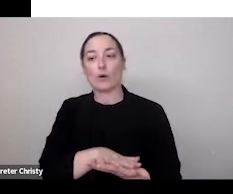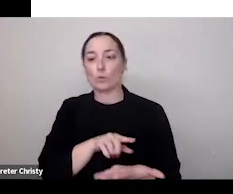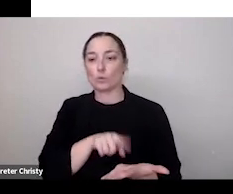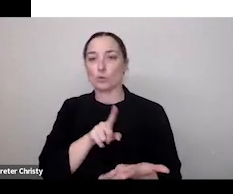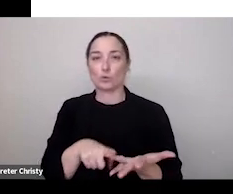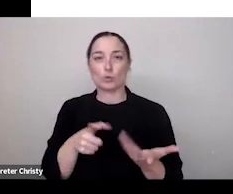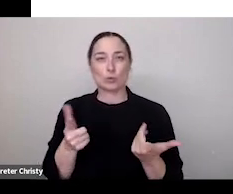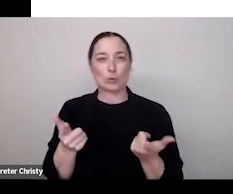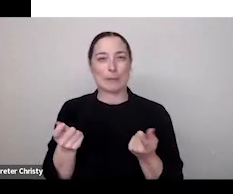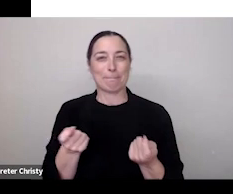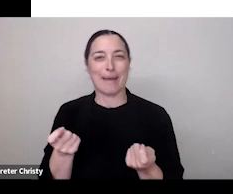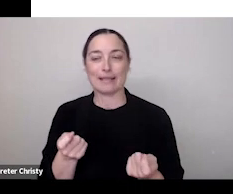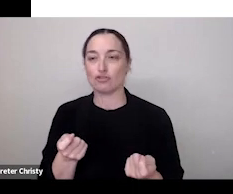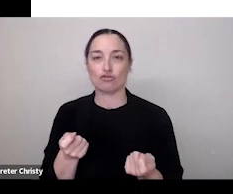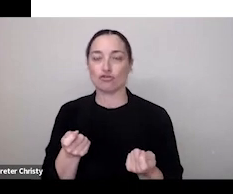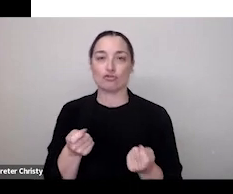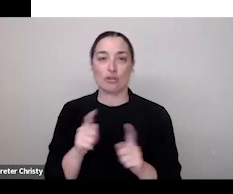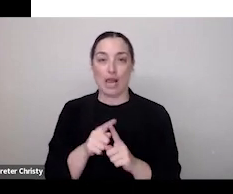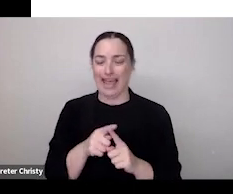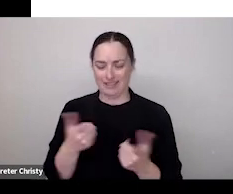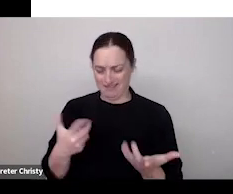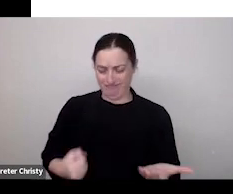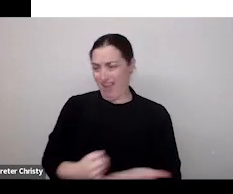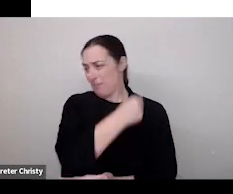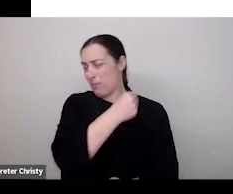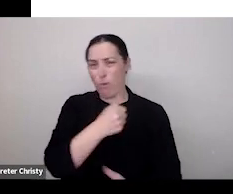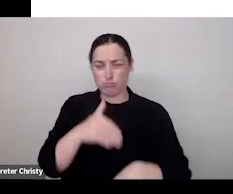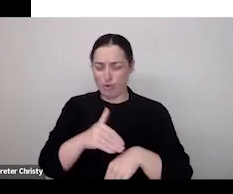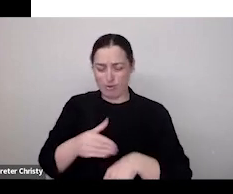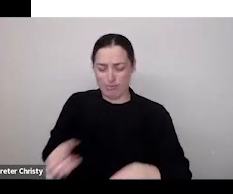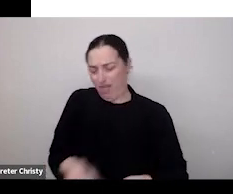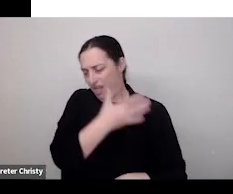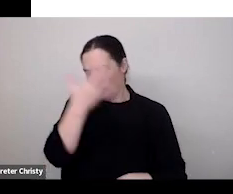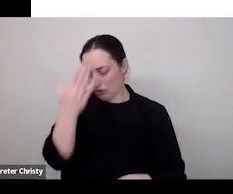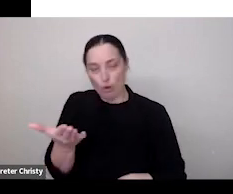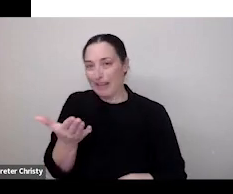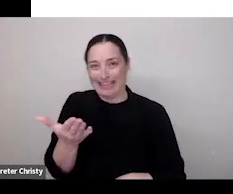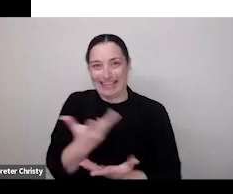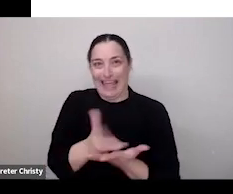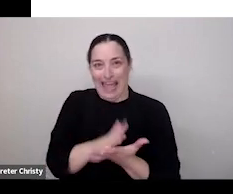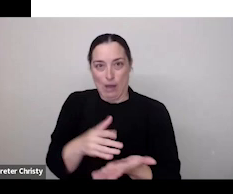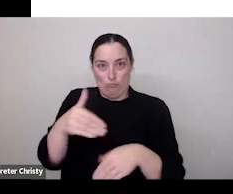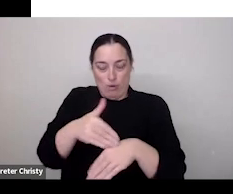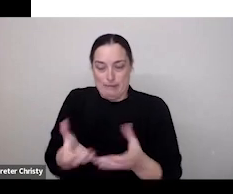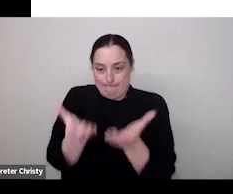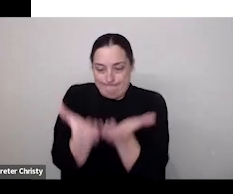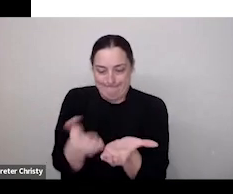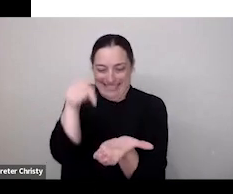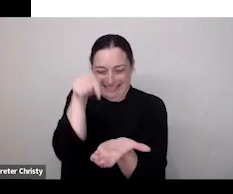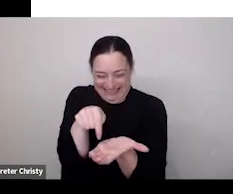call the, instead of the hot potato pass, holding on to that hot potato a little bit longer and thinking about what is our role and what is